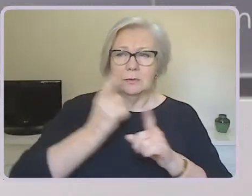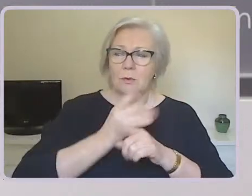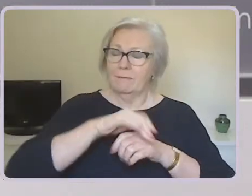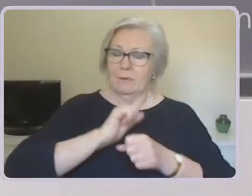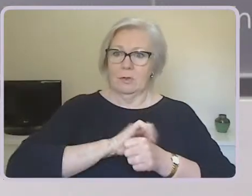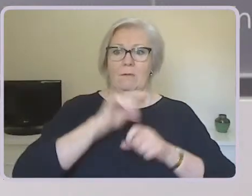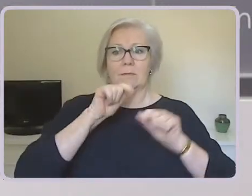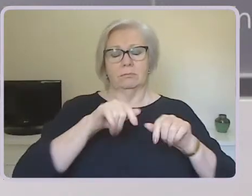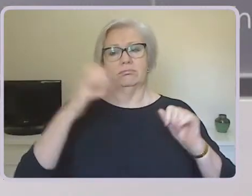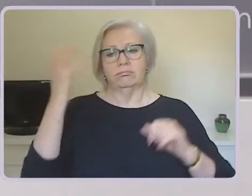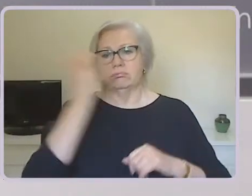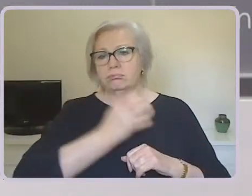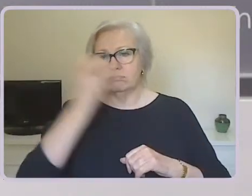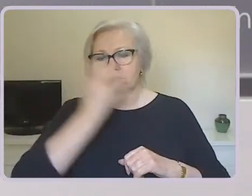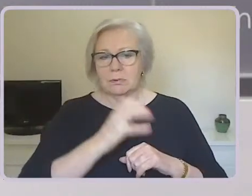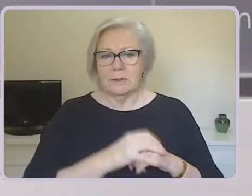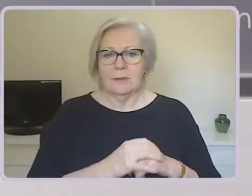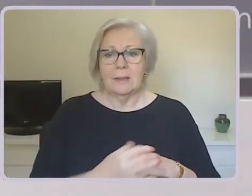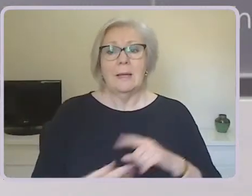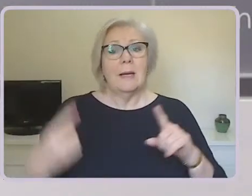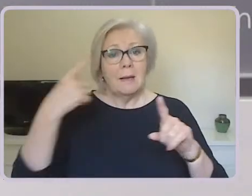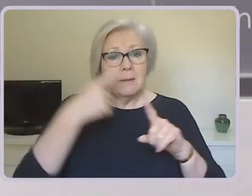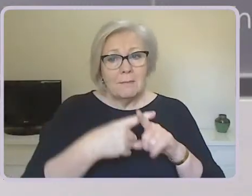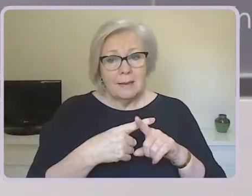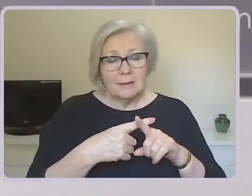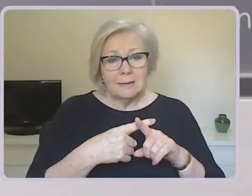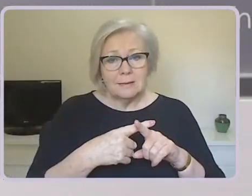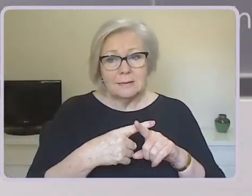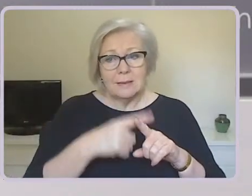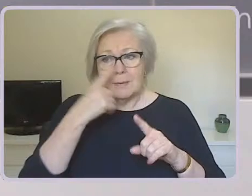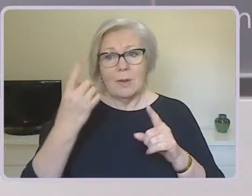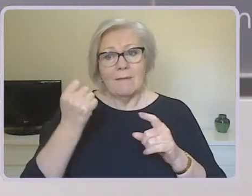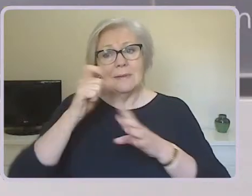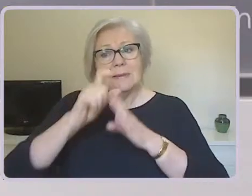has also been the case in relation to people with a disability.